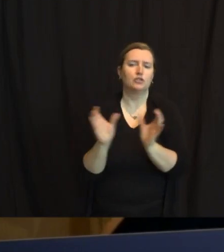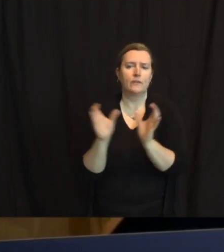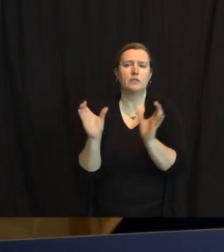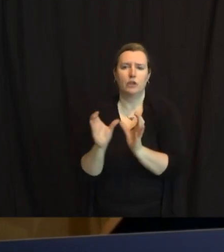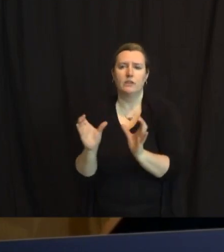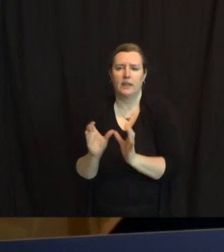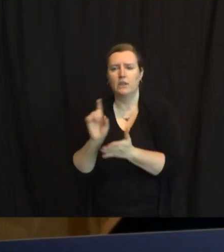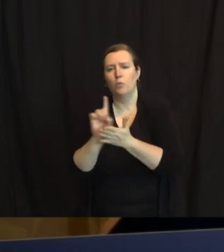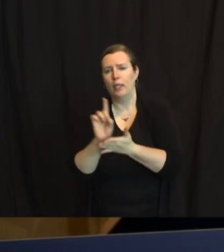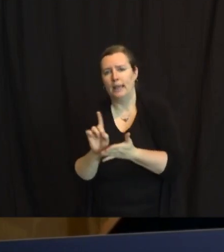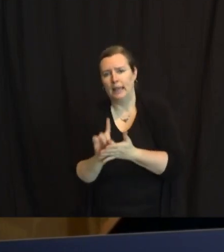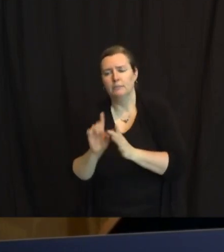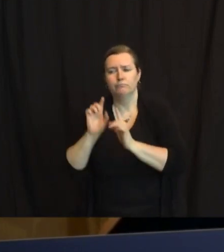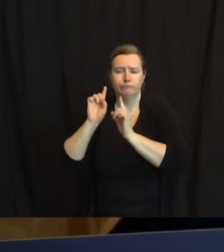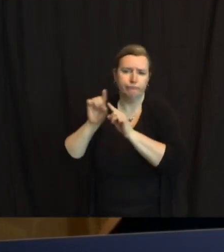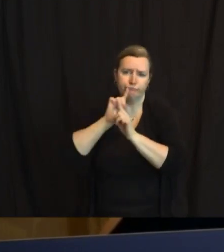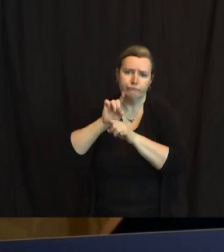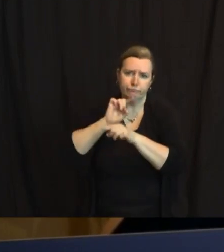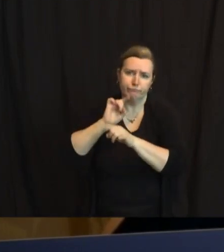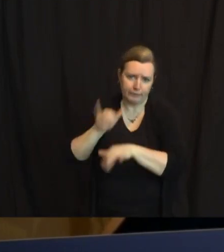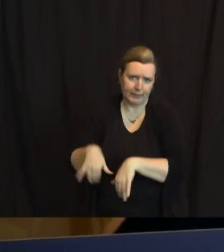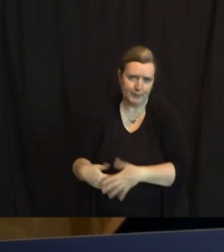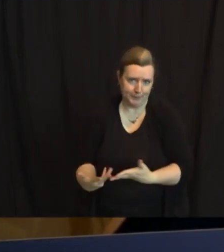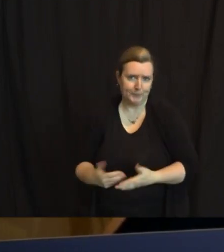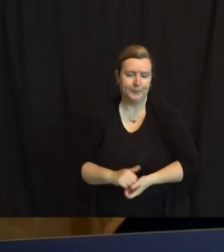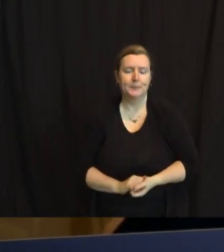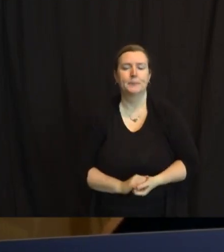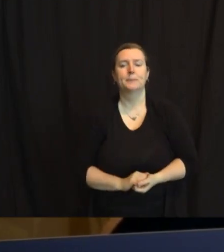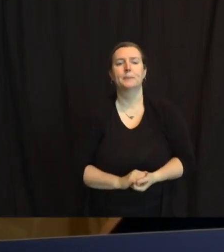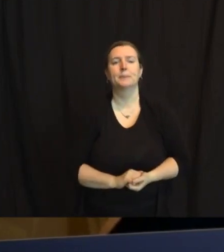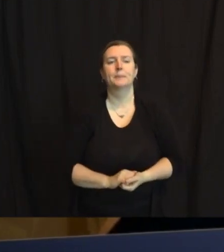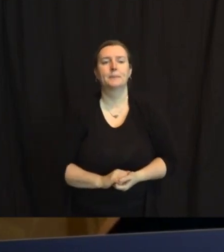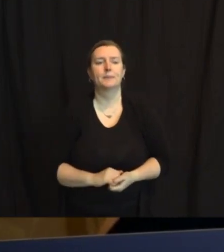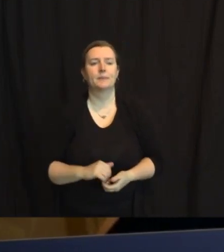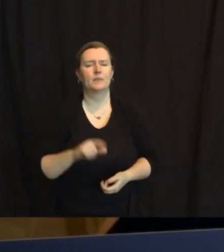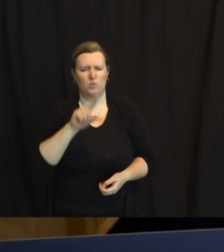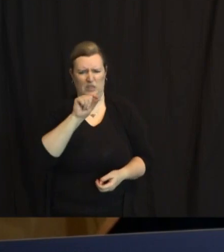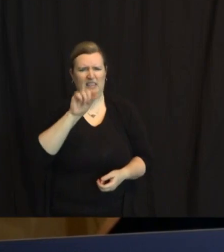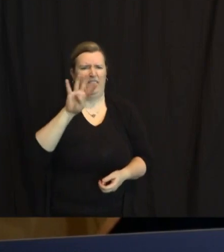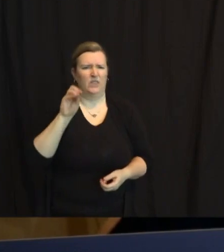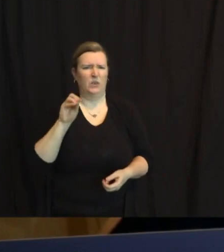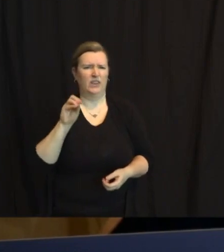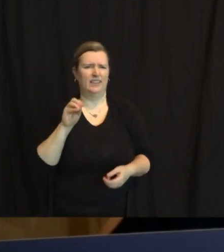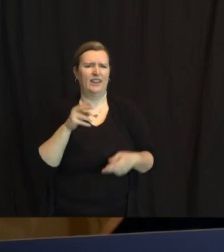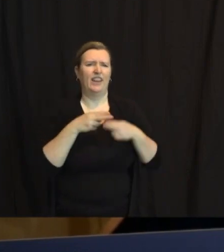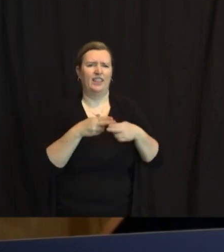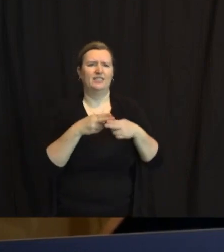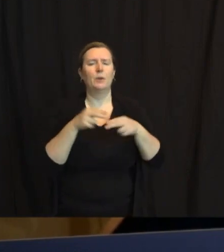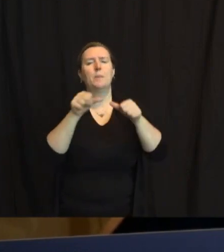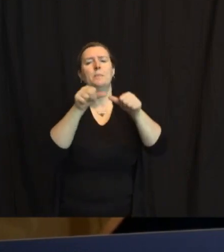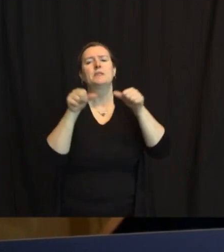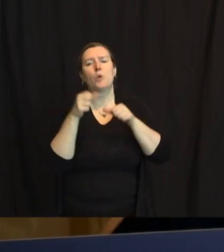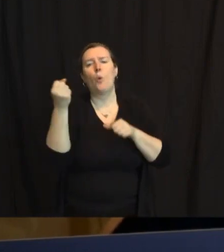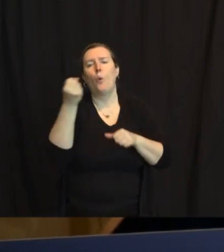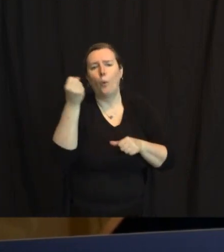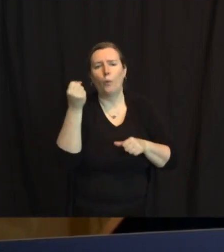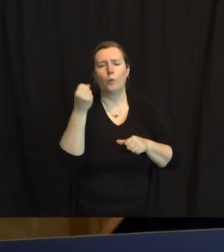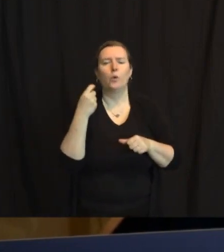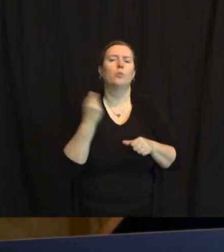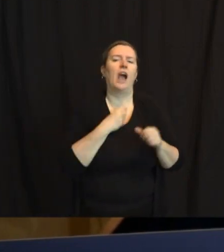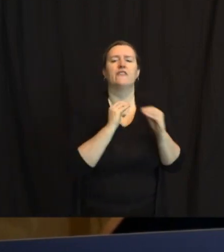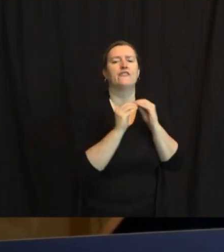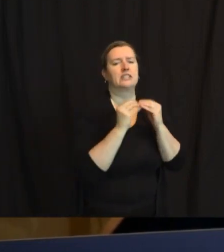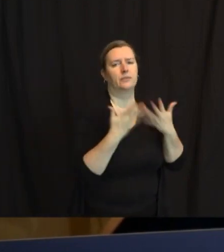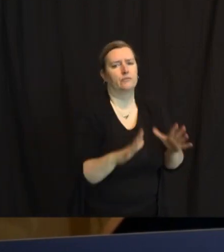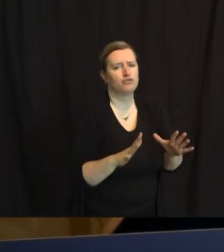a placeholder date we had on one of our systems early on. I think that was fixed in the second week of this going on. And then there are other dates that folks are getting for monetary meetings